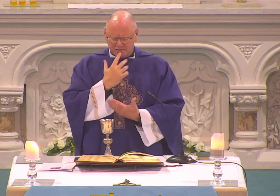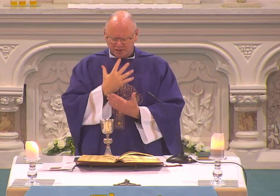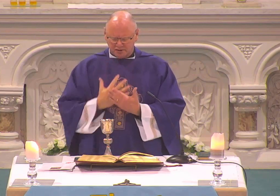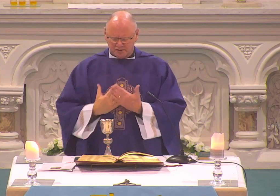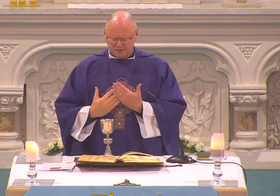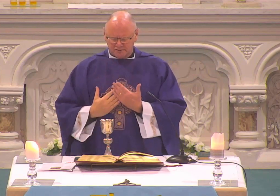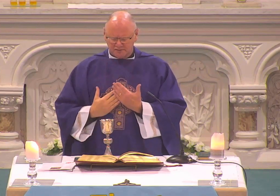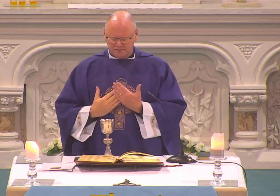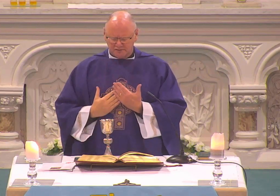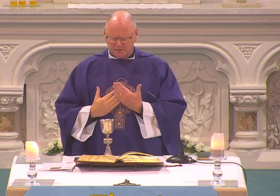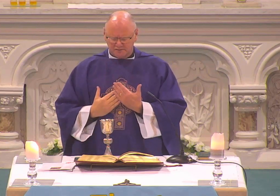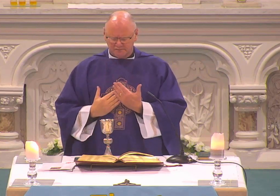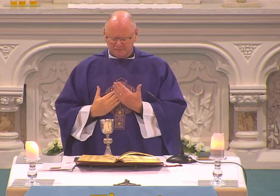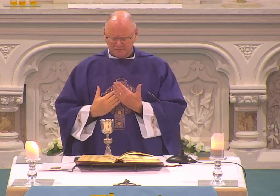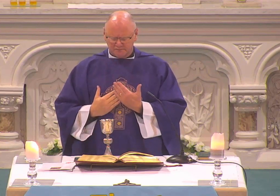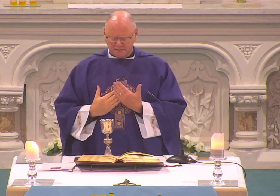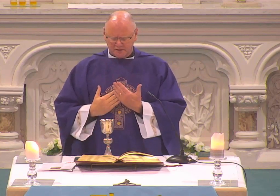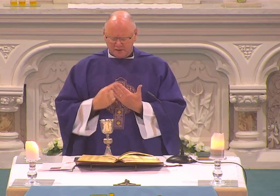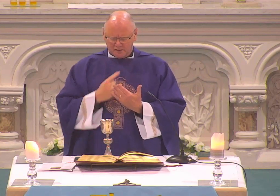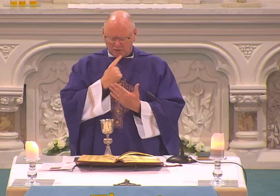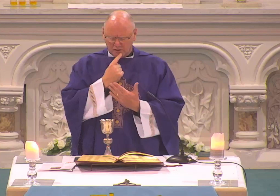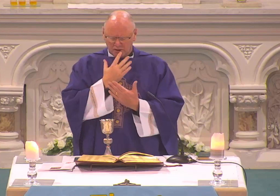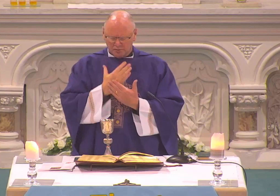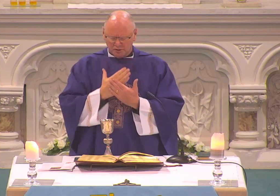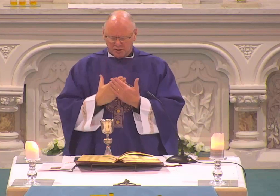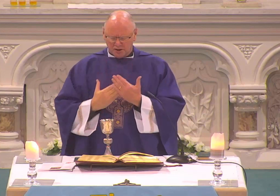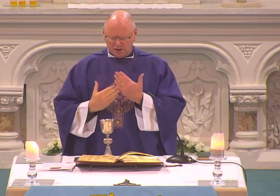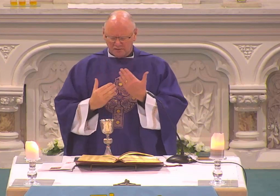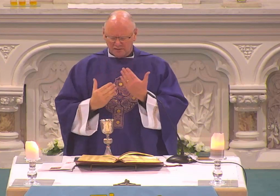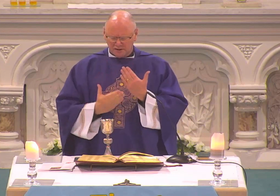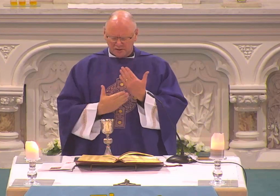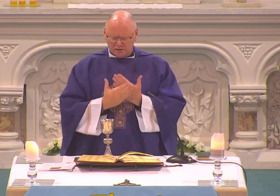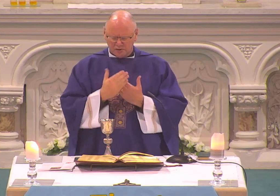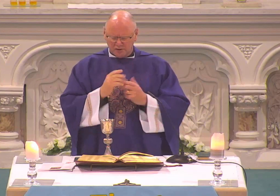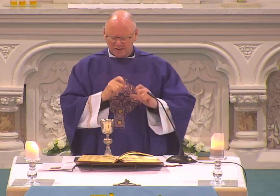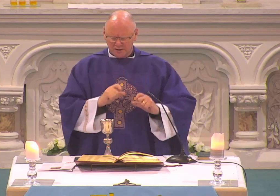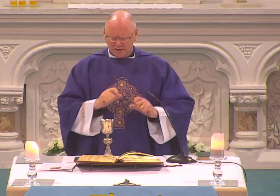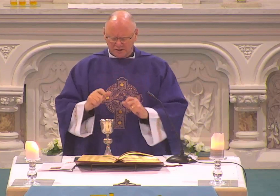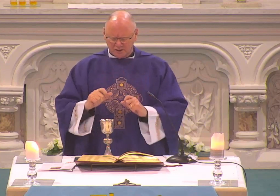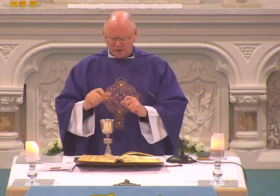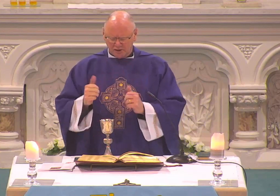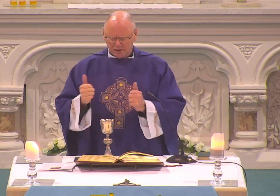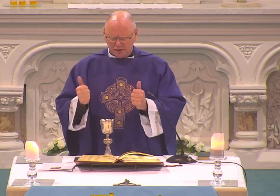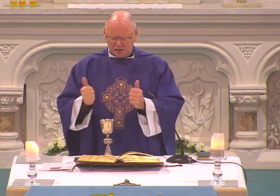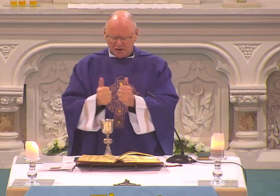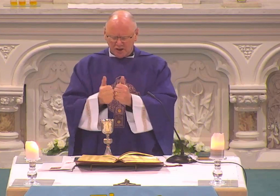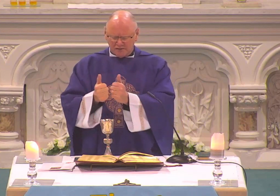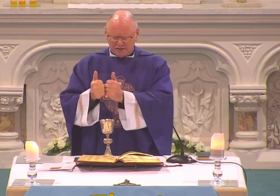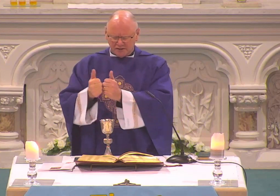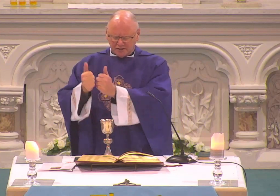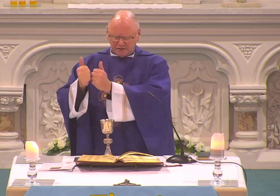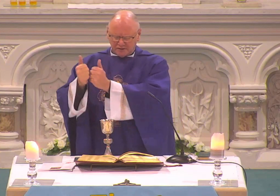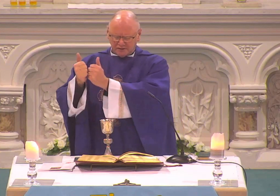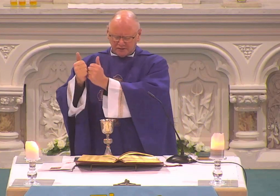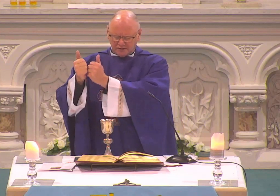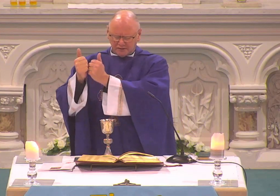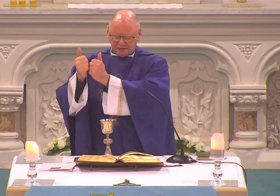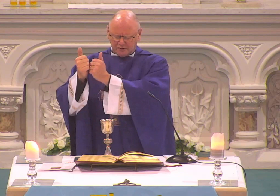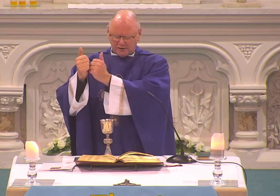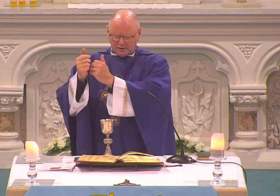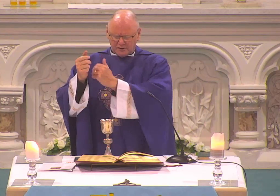my blood, the blood of the new and eternal